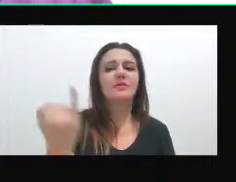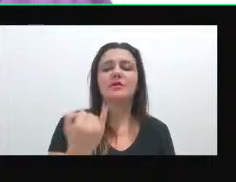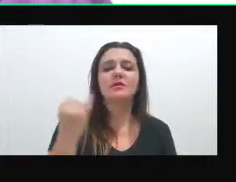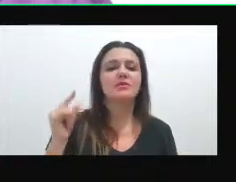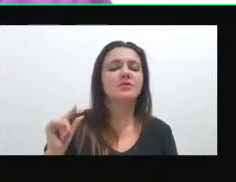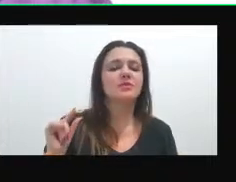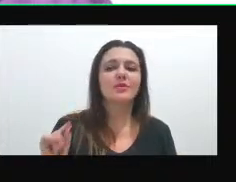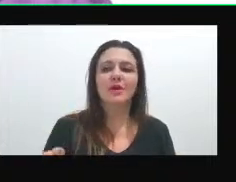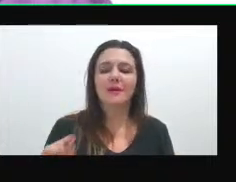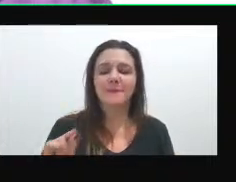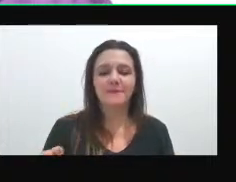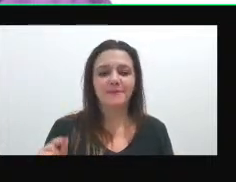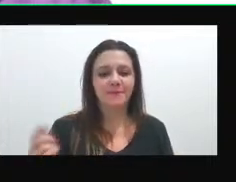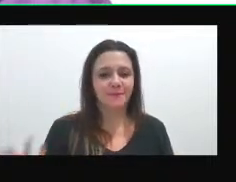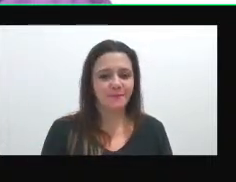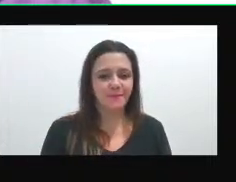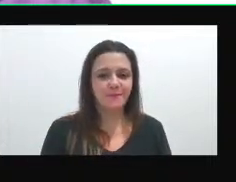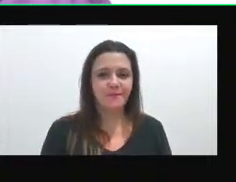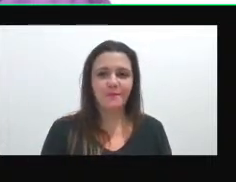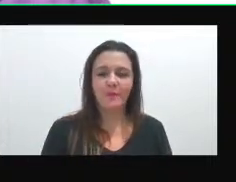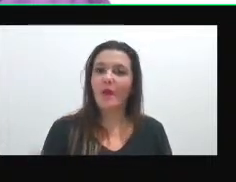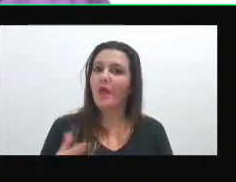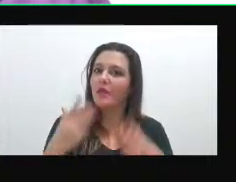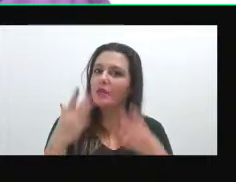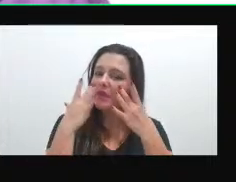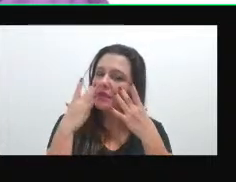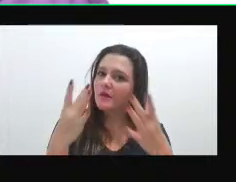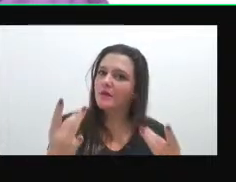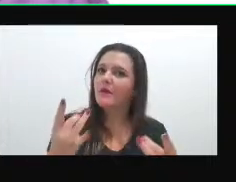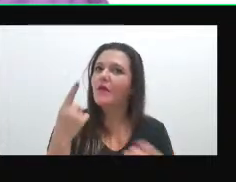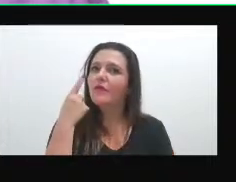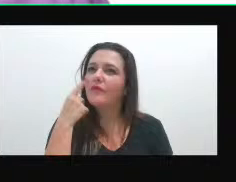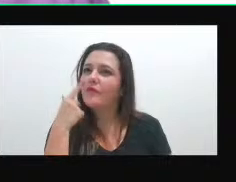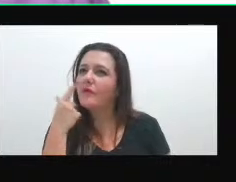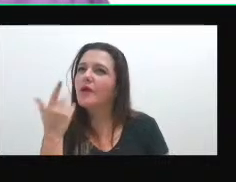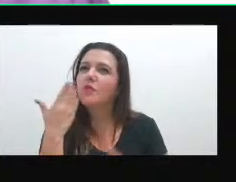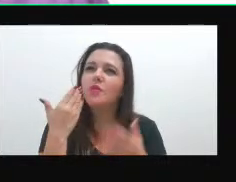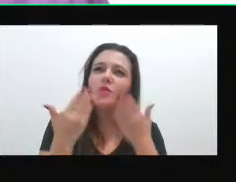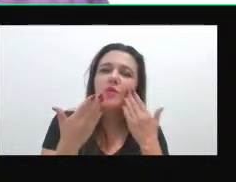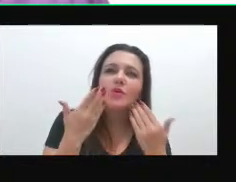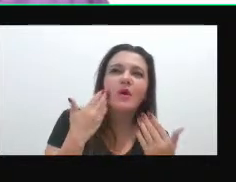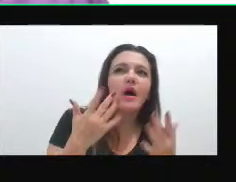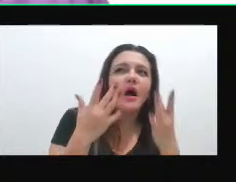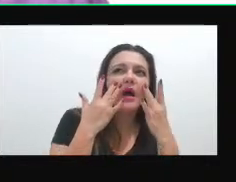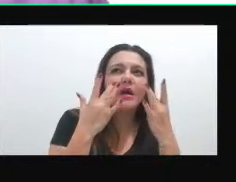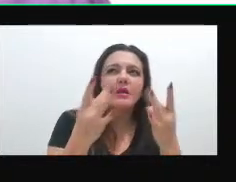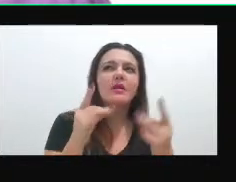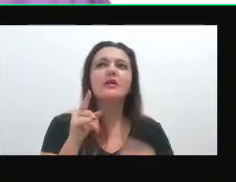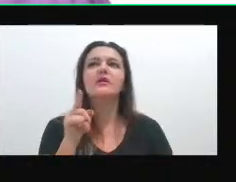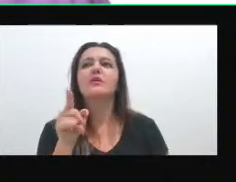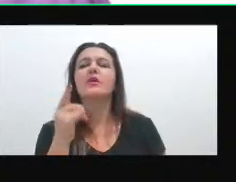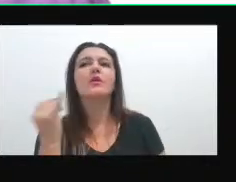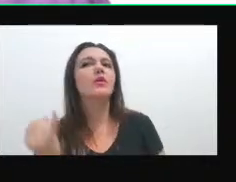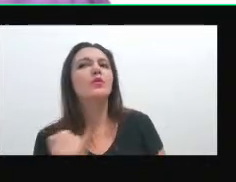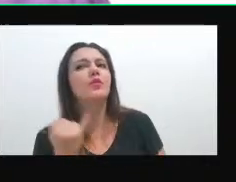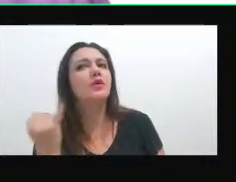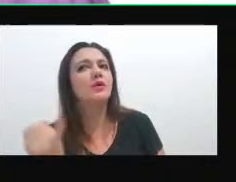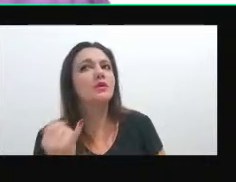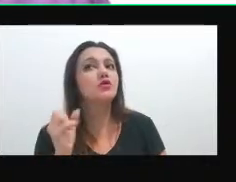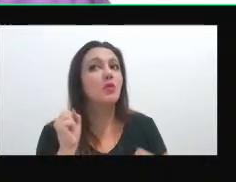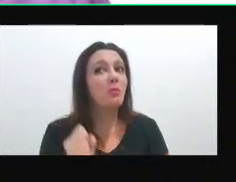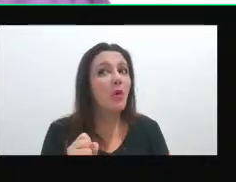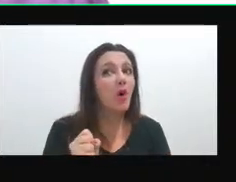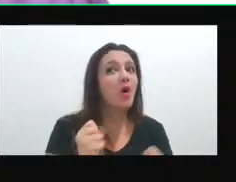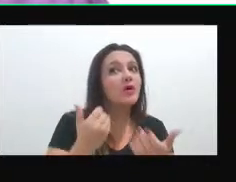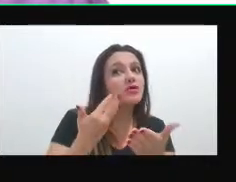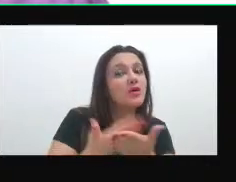at something that catches your eye that you think might be relevant to one of your classes, and to